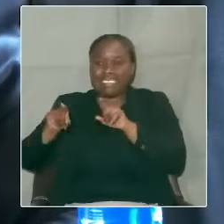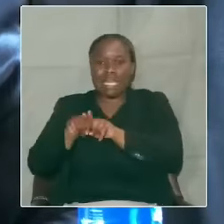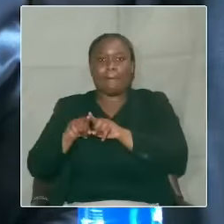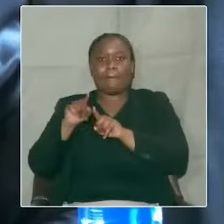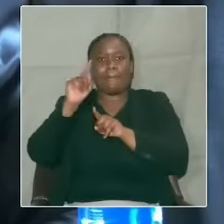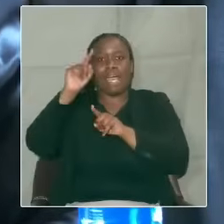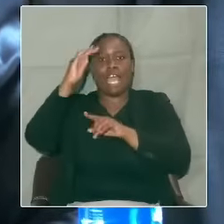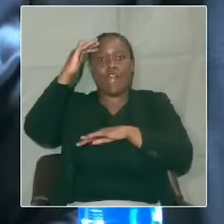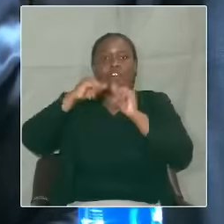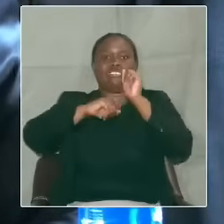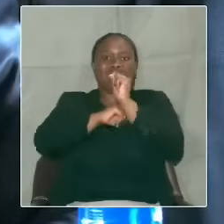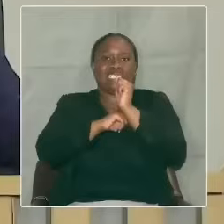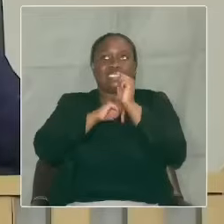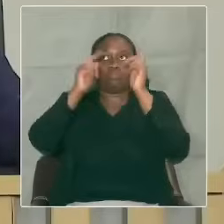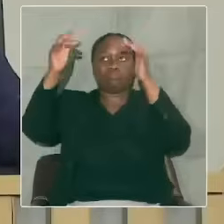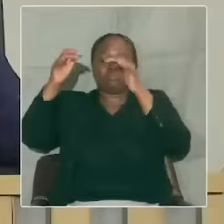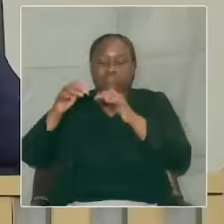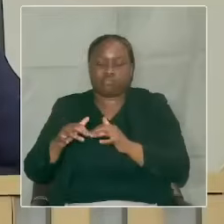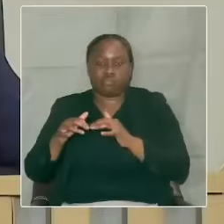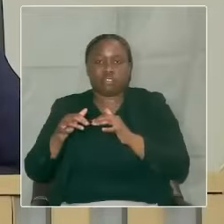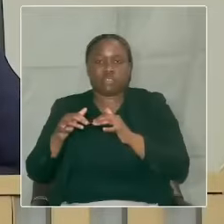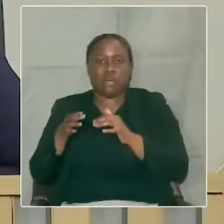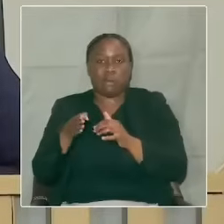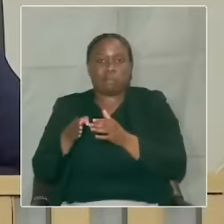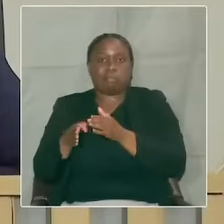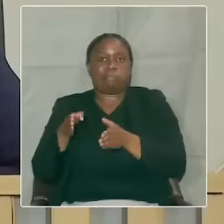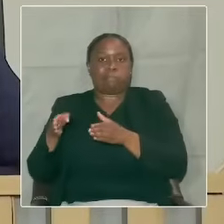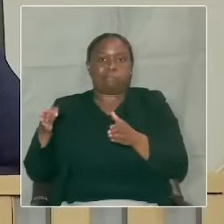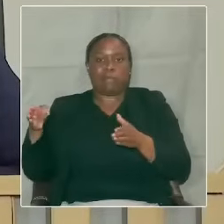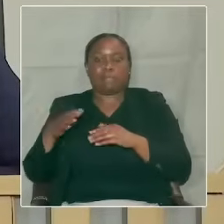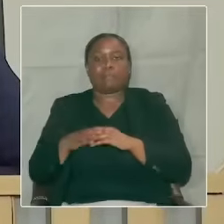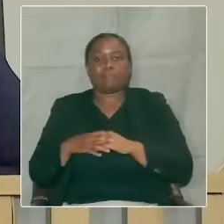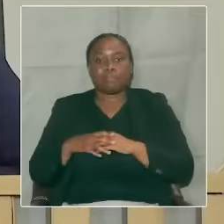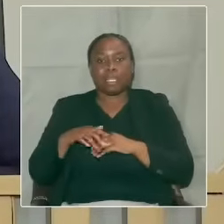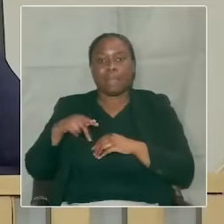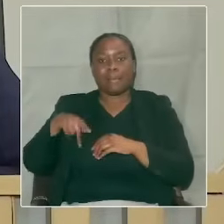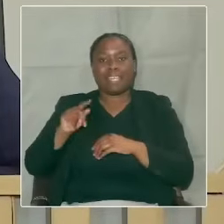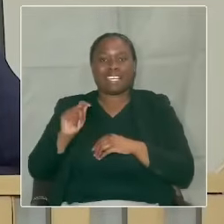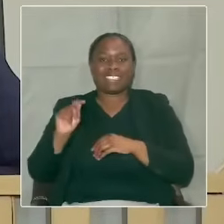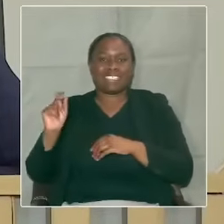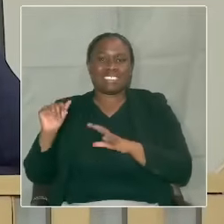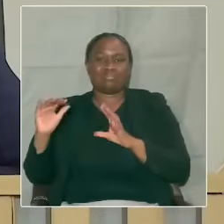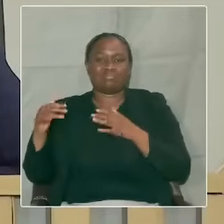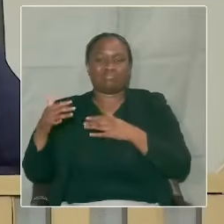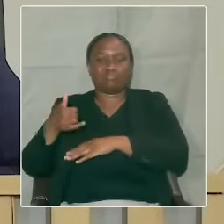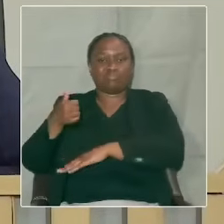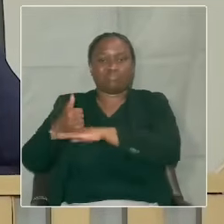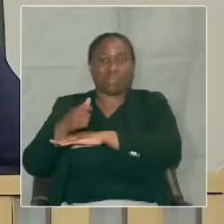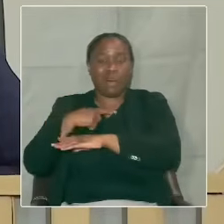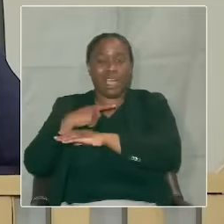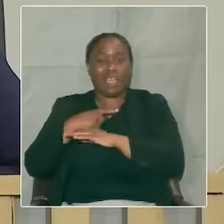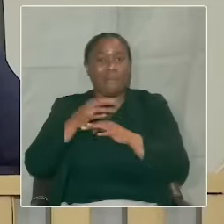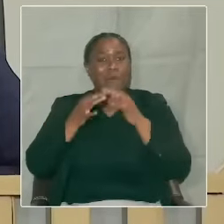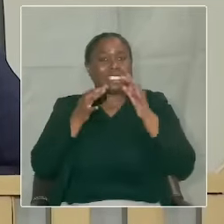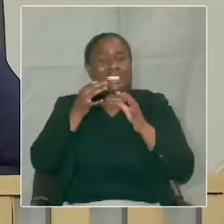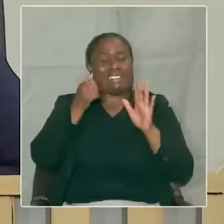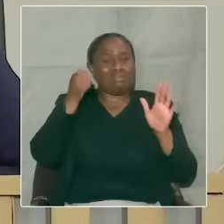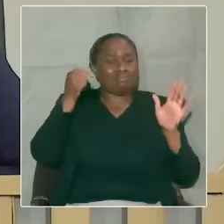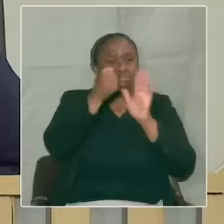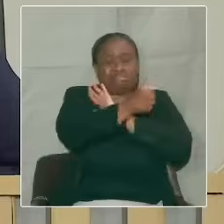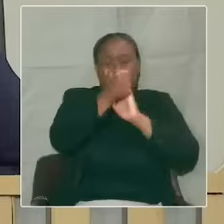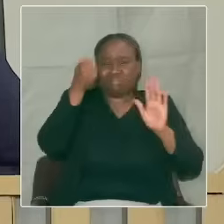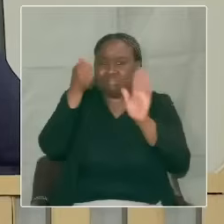So the PKTT's establishment was intended to address the complex nature of political violence,